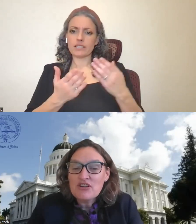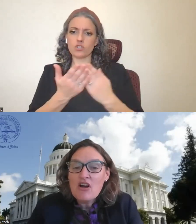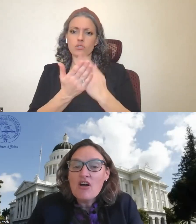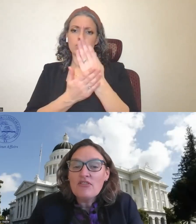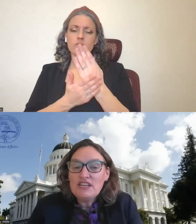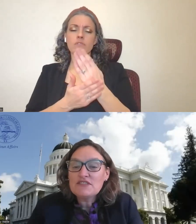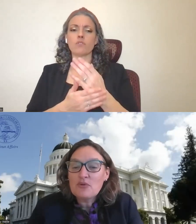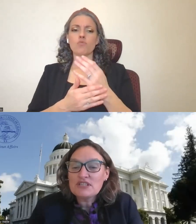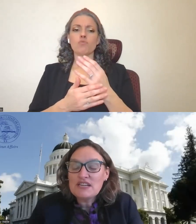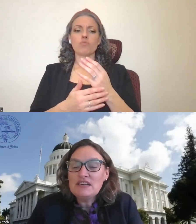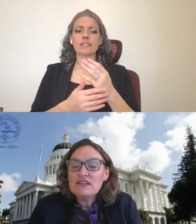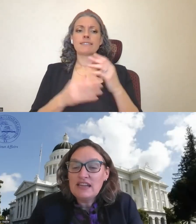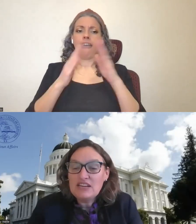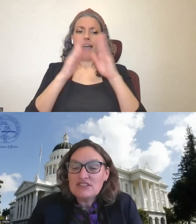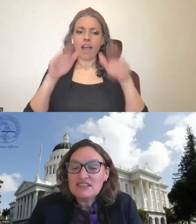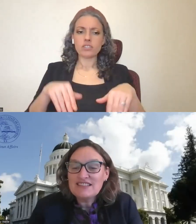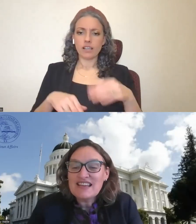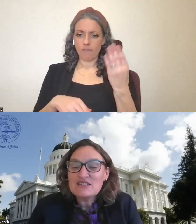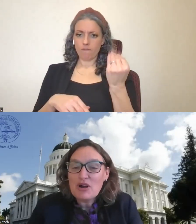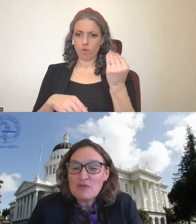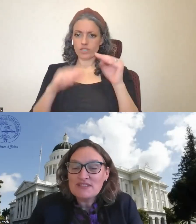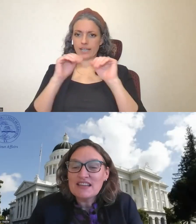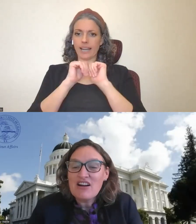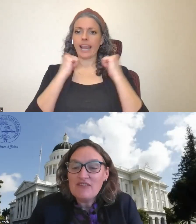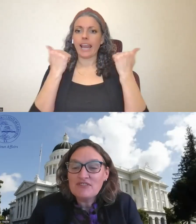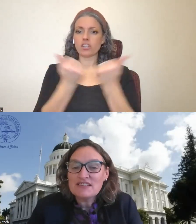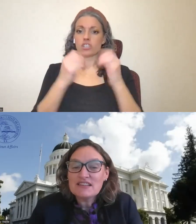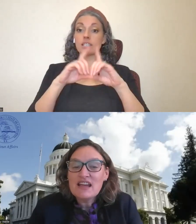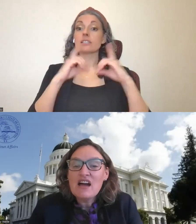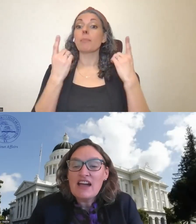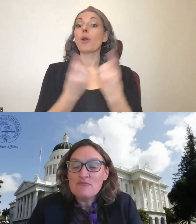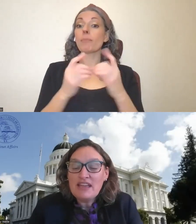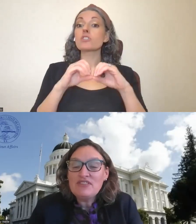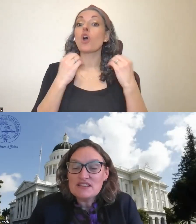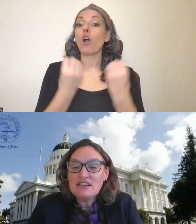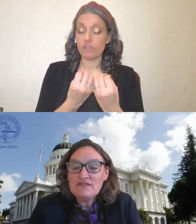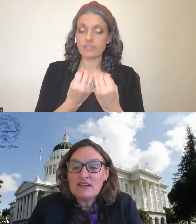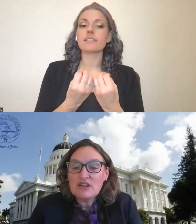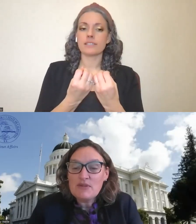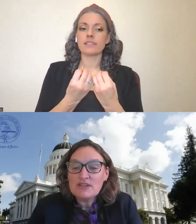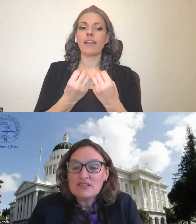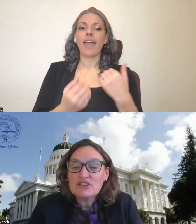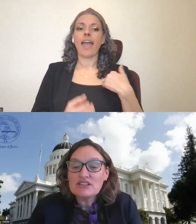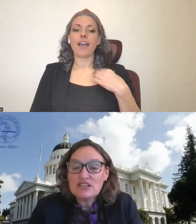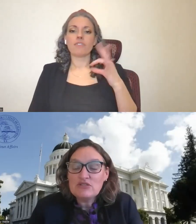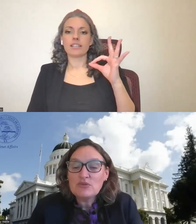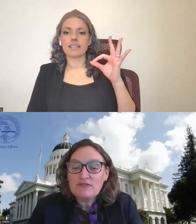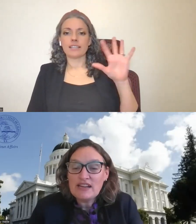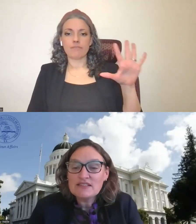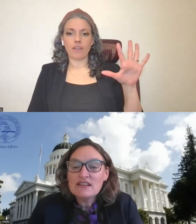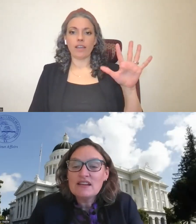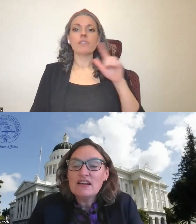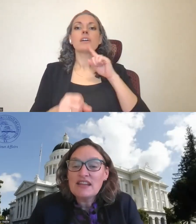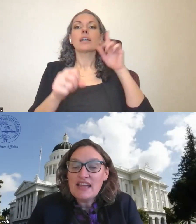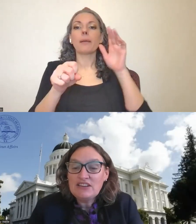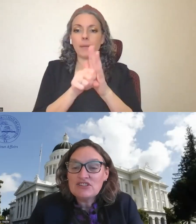transportation. These 14 agencies and departments and offices have made these 95 commitments to continue to